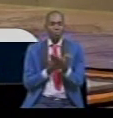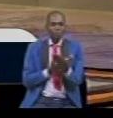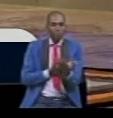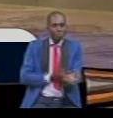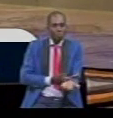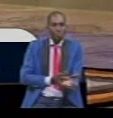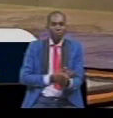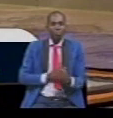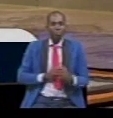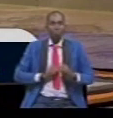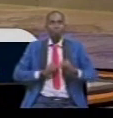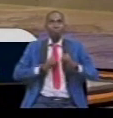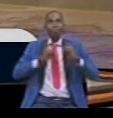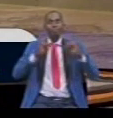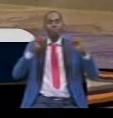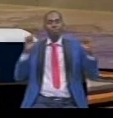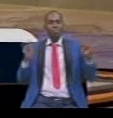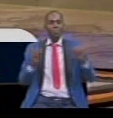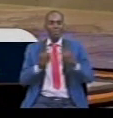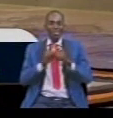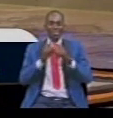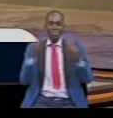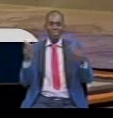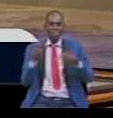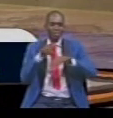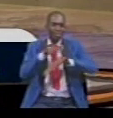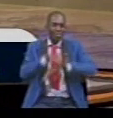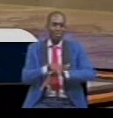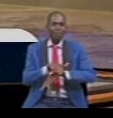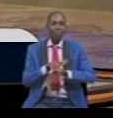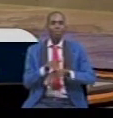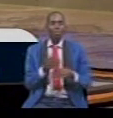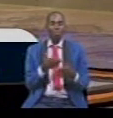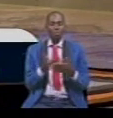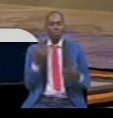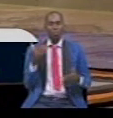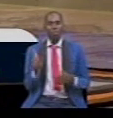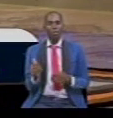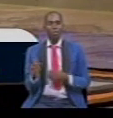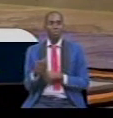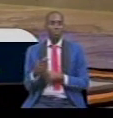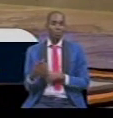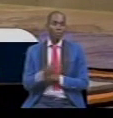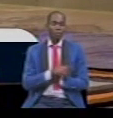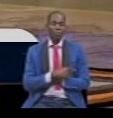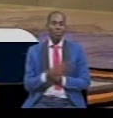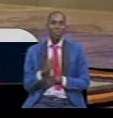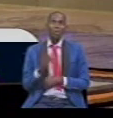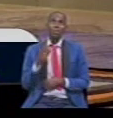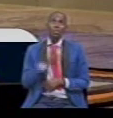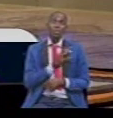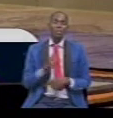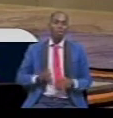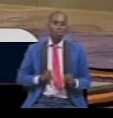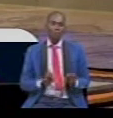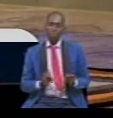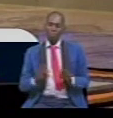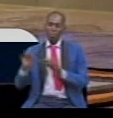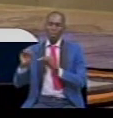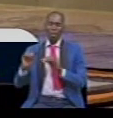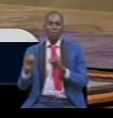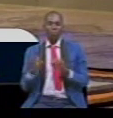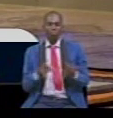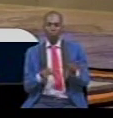up a great while before day, he went out and departed into a